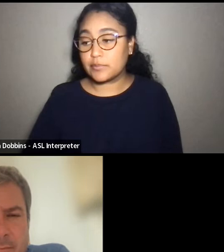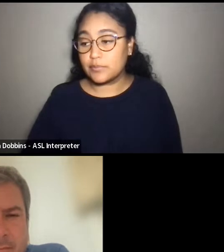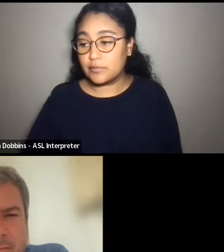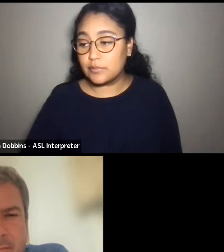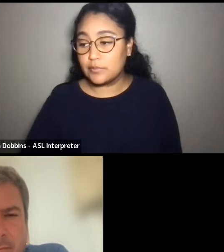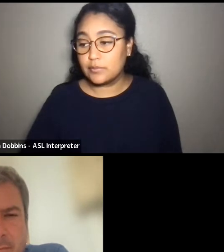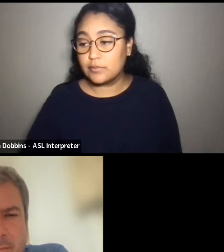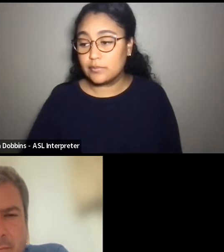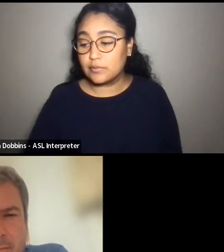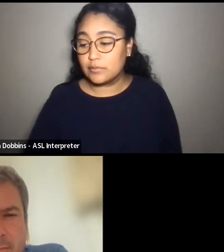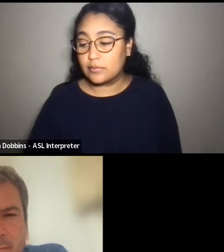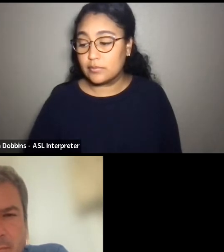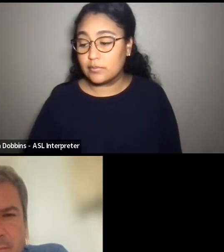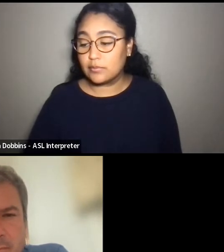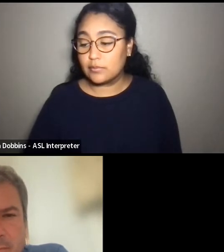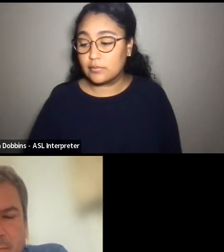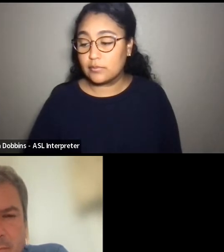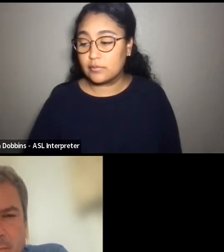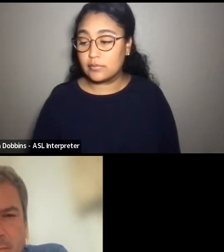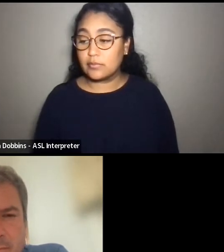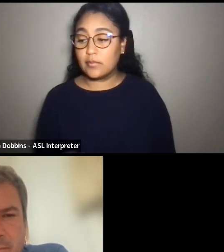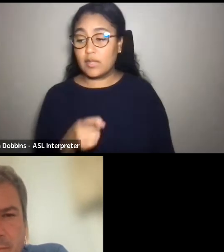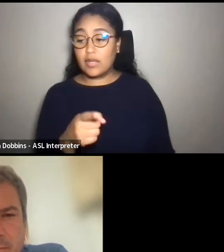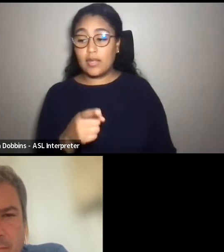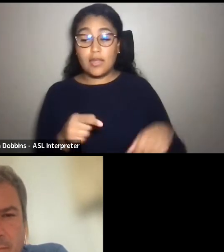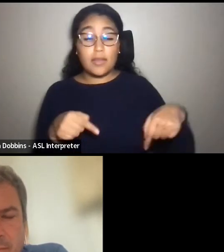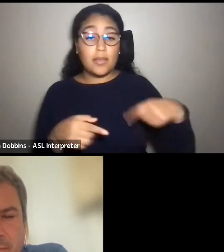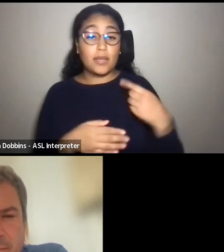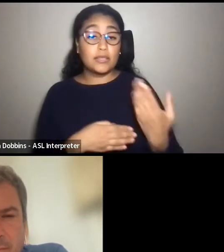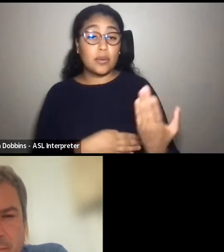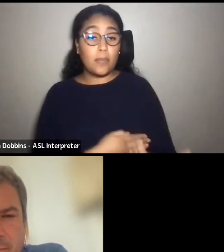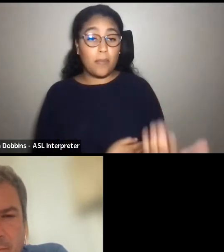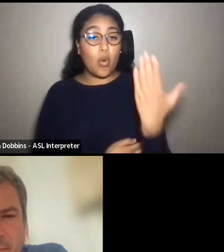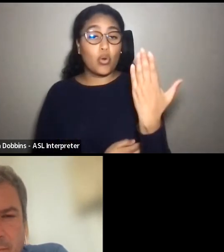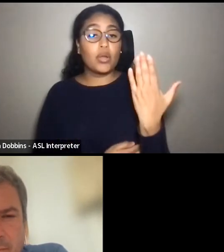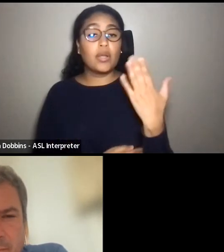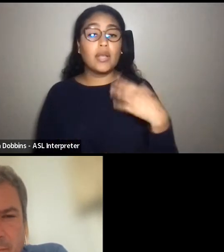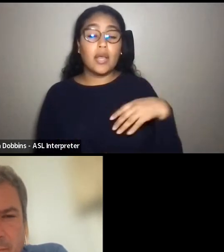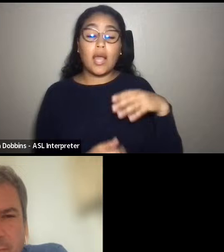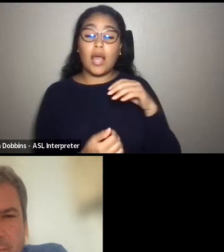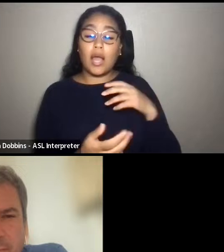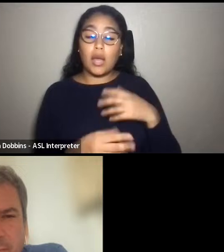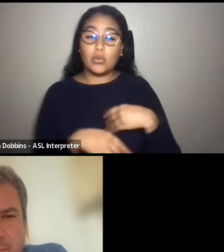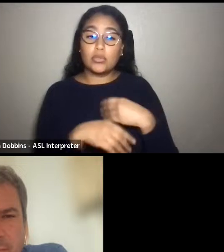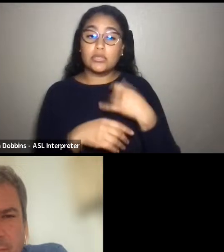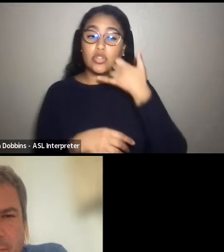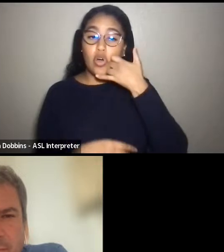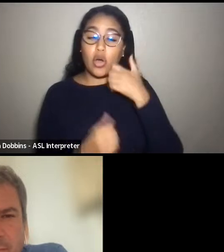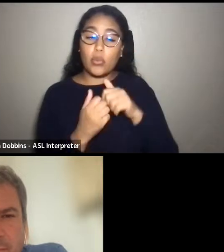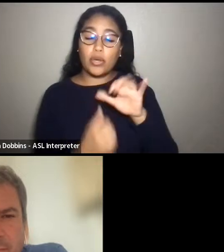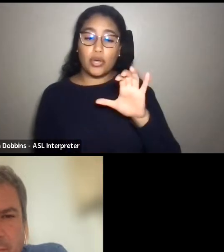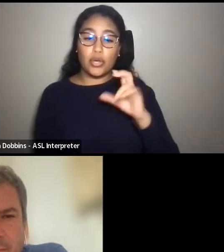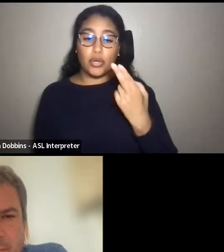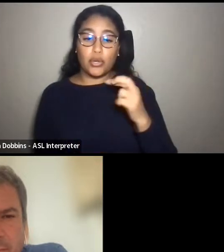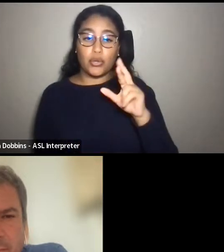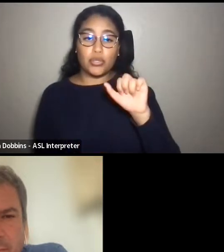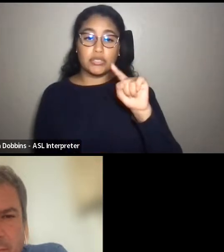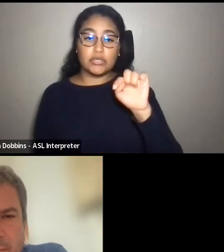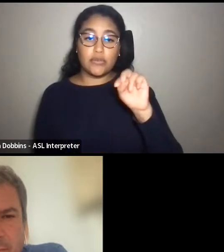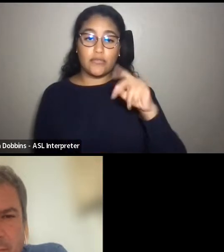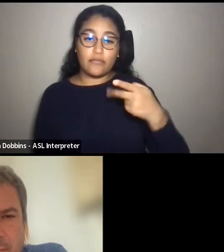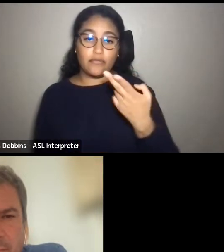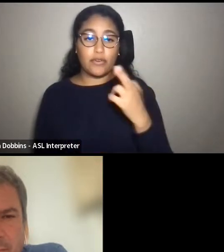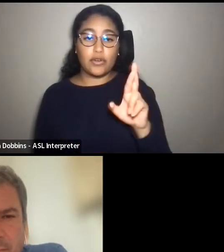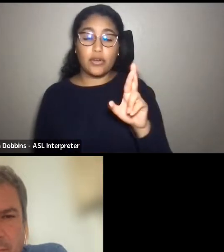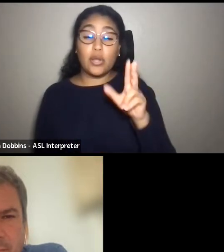Thank you. This morning, I found myself on a conference call with Christopher Wray. For those that don't recognize the name, he